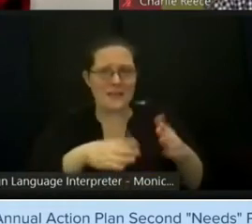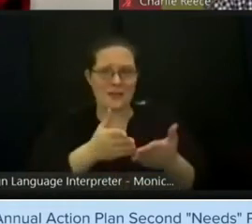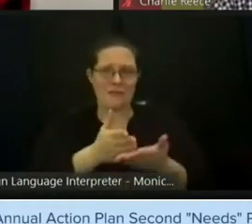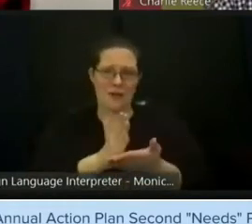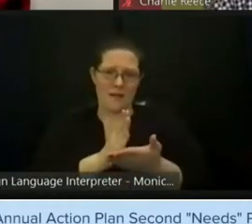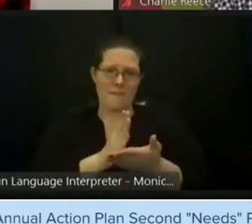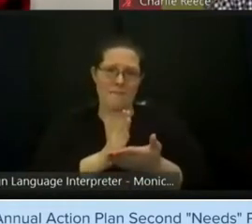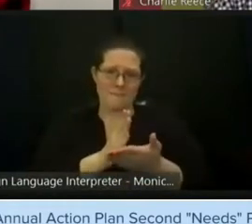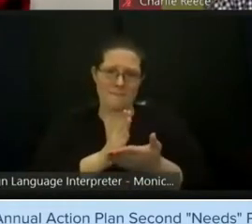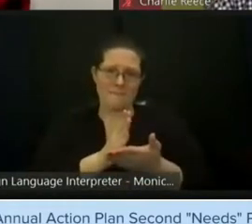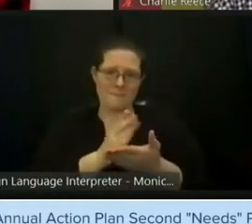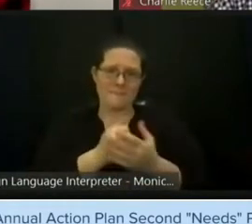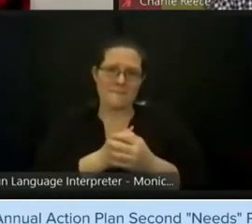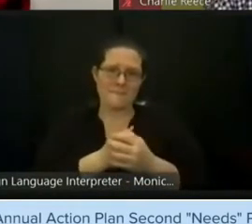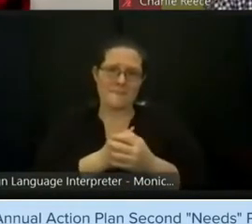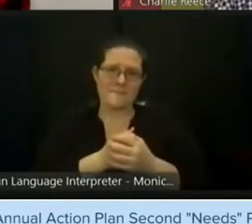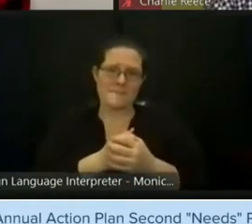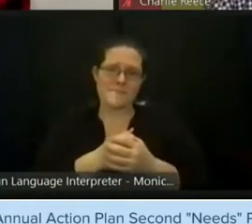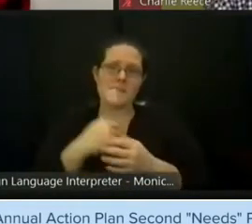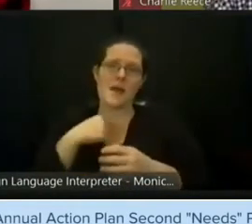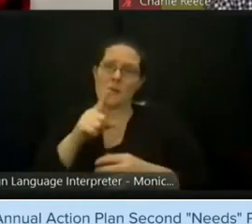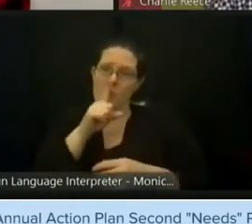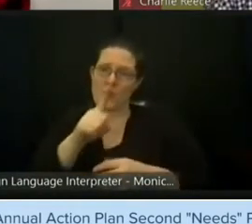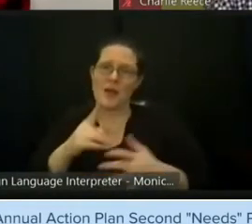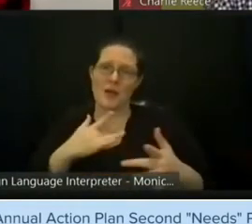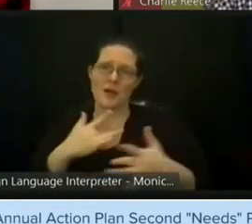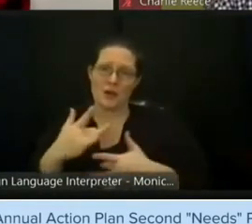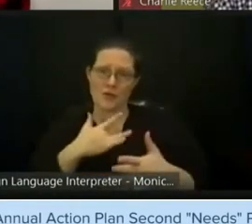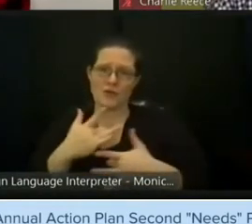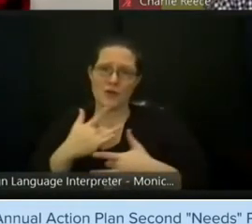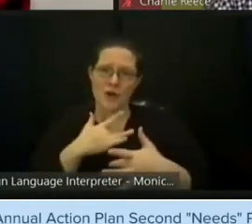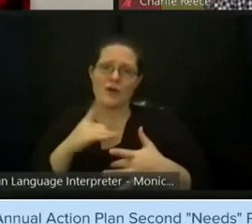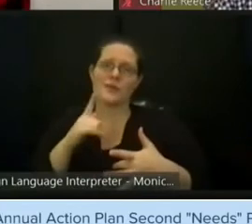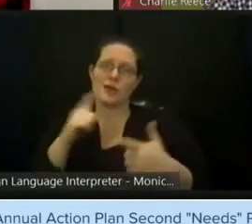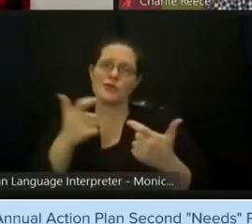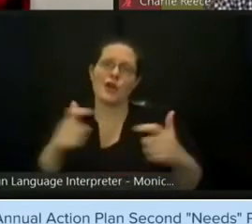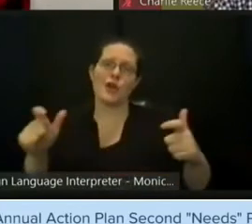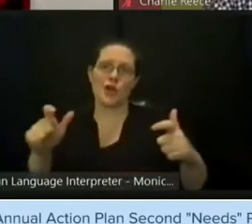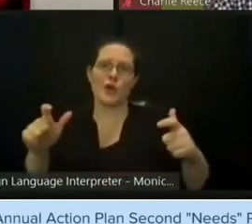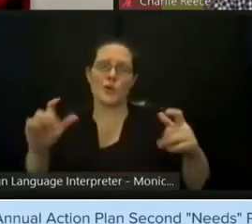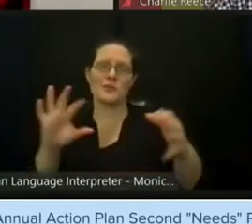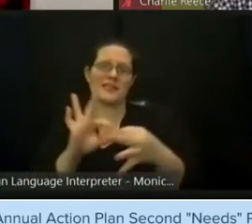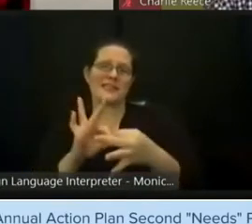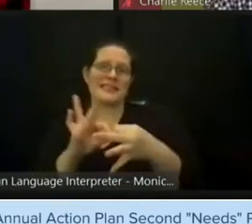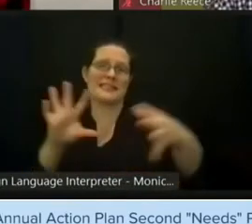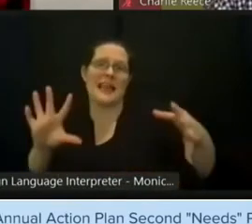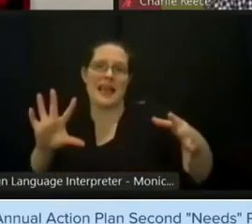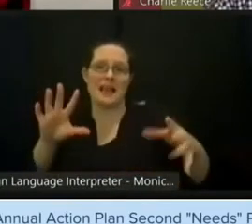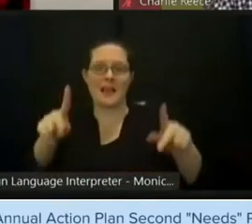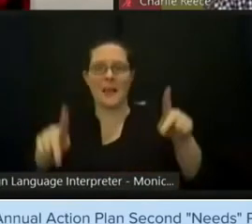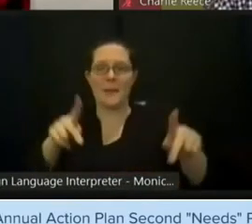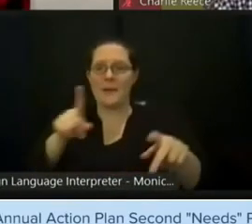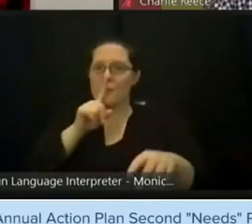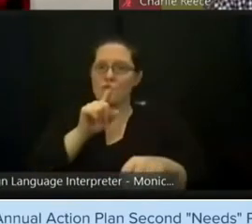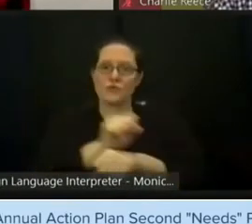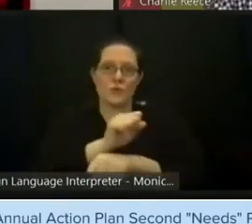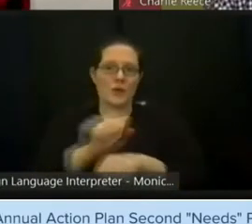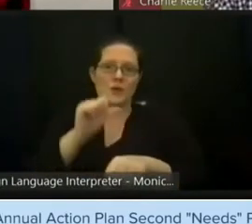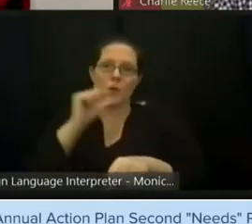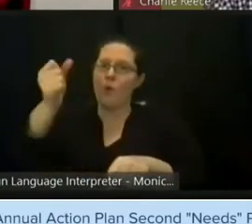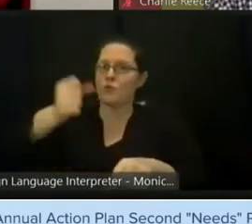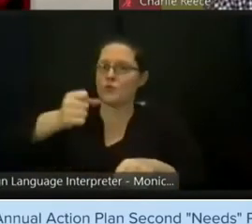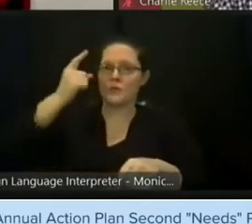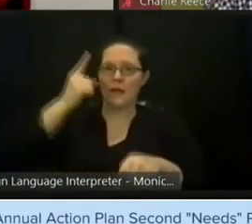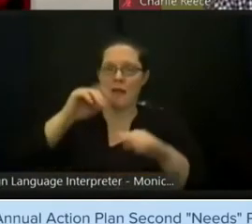way. And I'm really concerned that there's a huge disconnect, like that people truly don't understand the